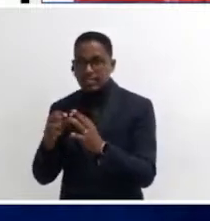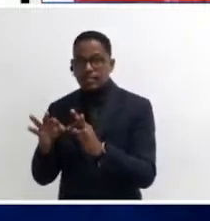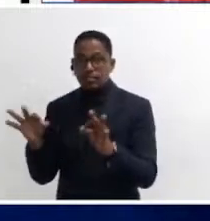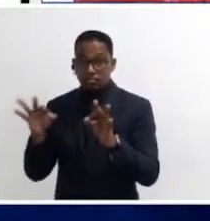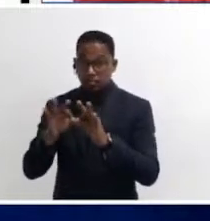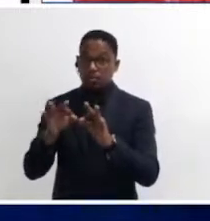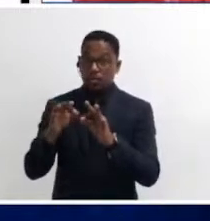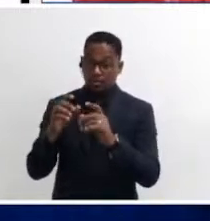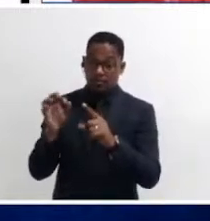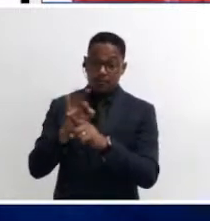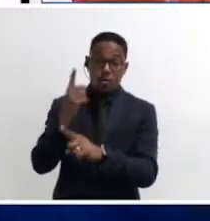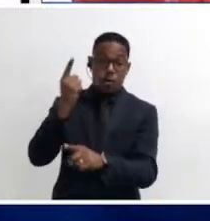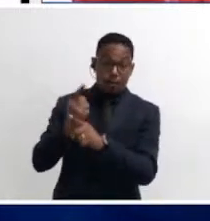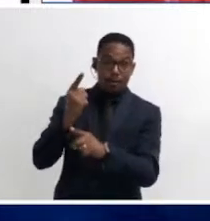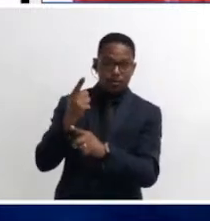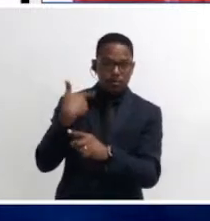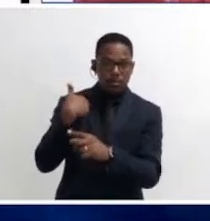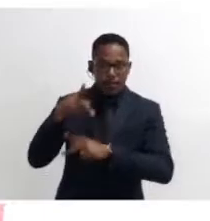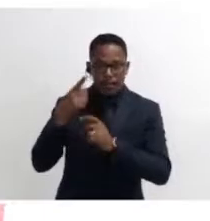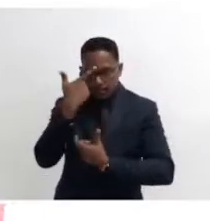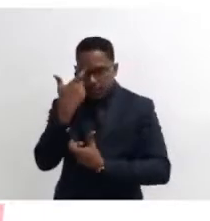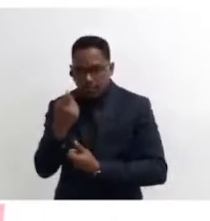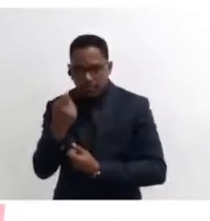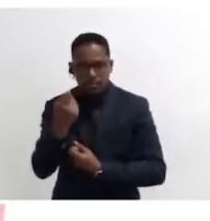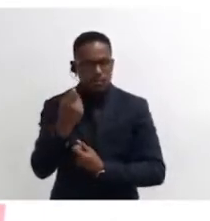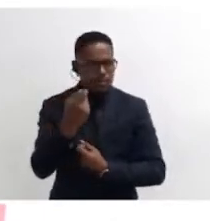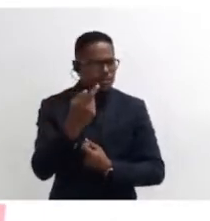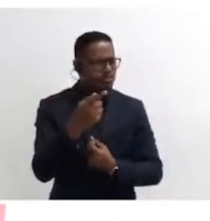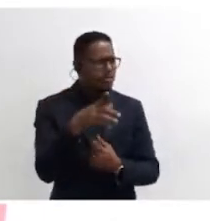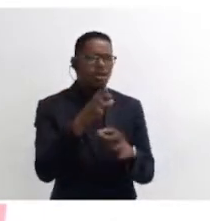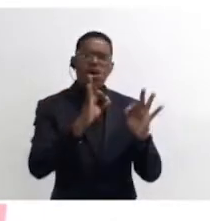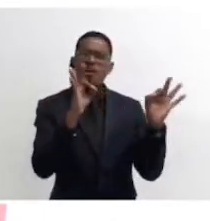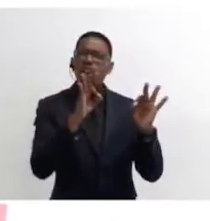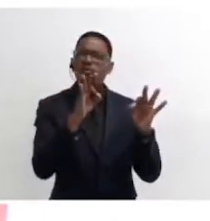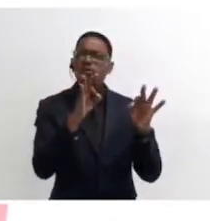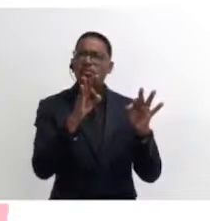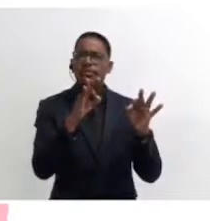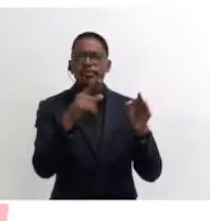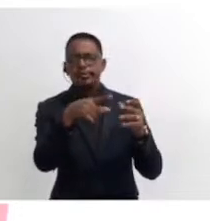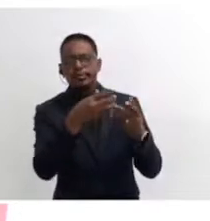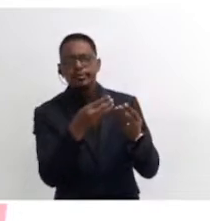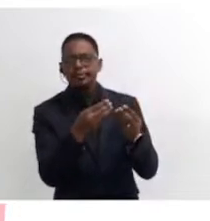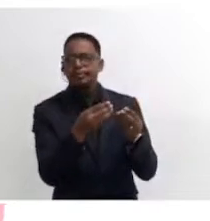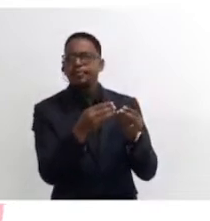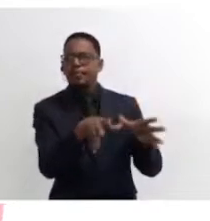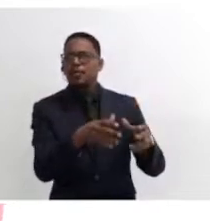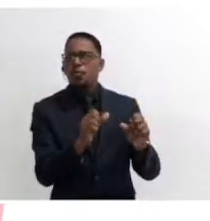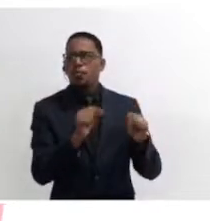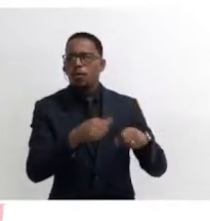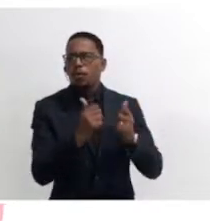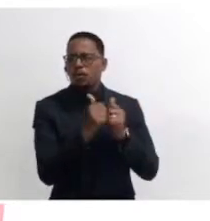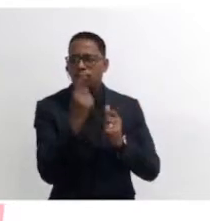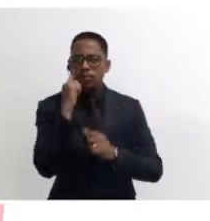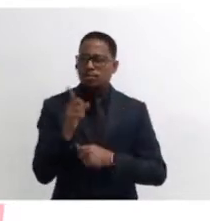kinds of ways things fail in a package. So you can just get an appreciation maybe.